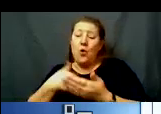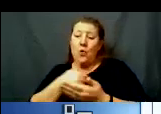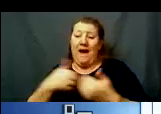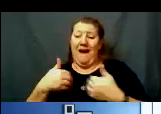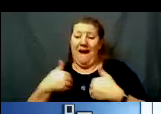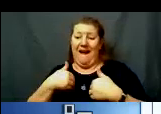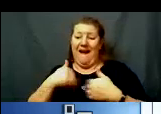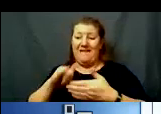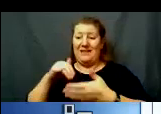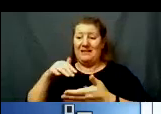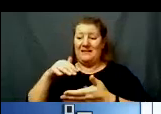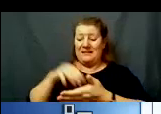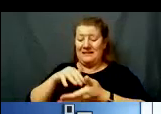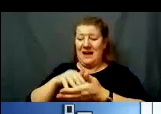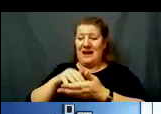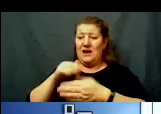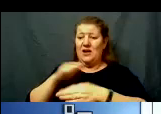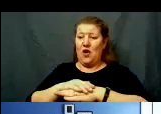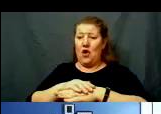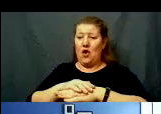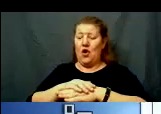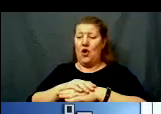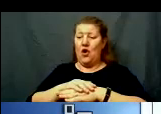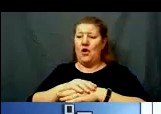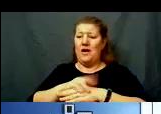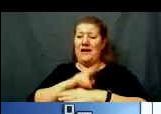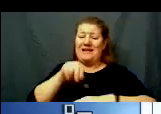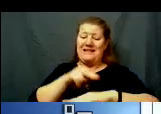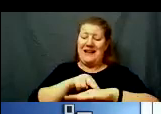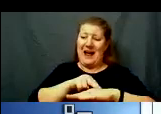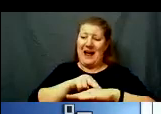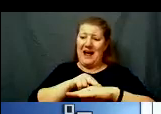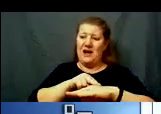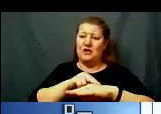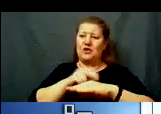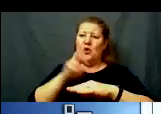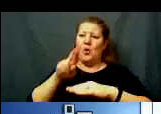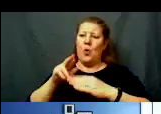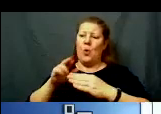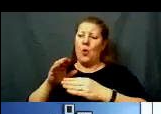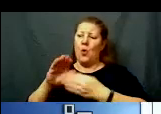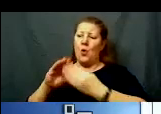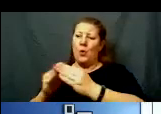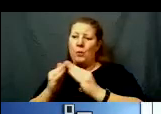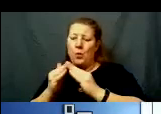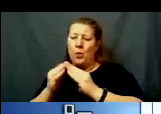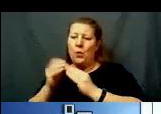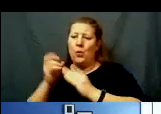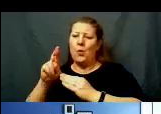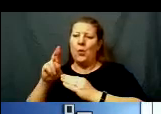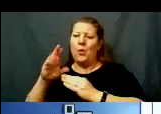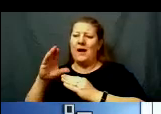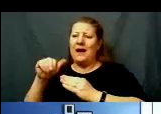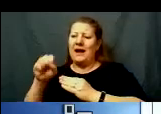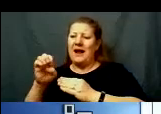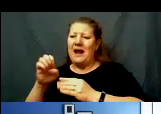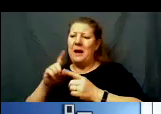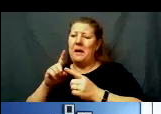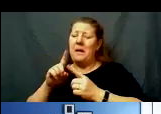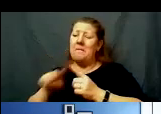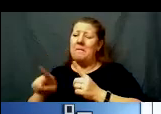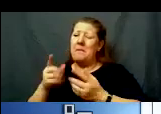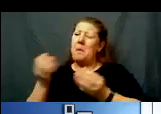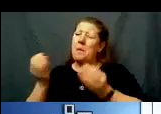justice struggles nationally or in a particular community, a case study, but wouldn't it be more robust if we